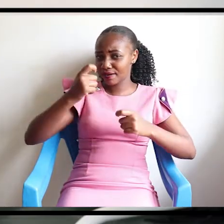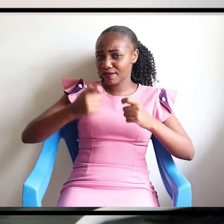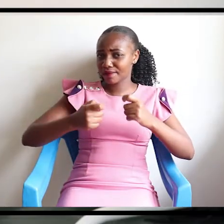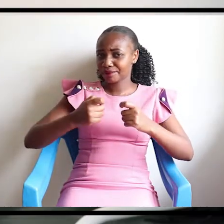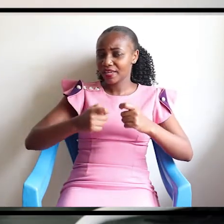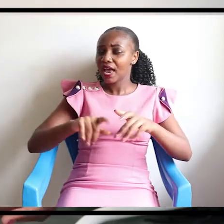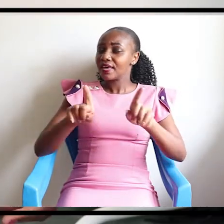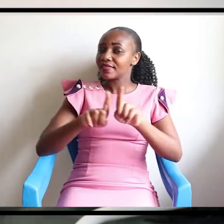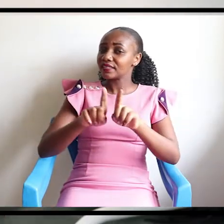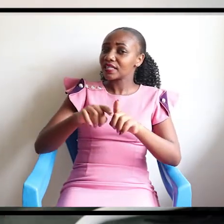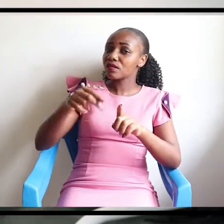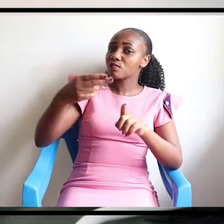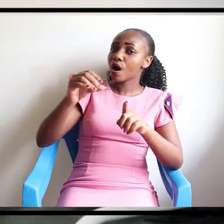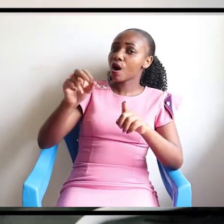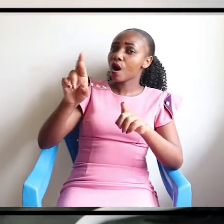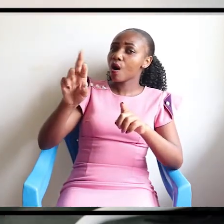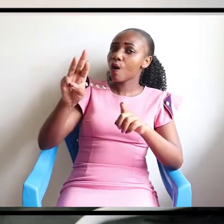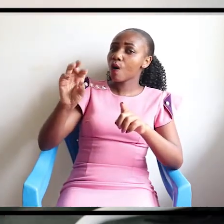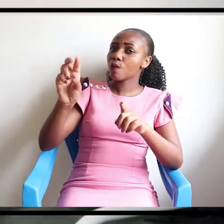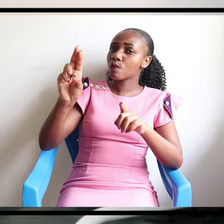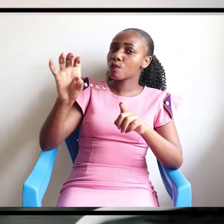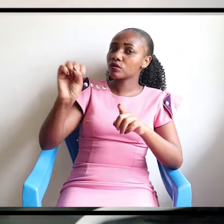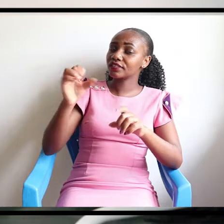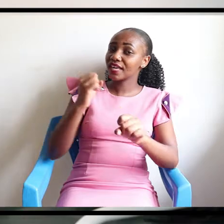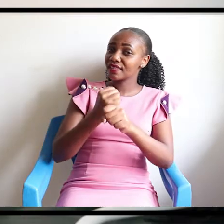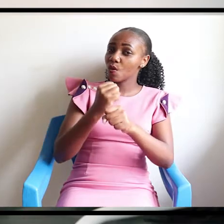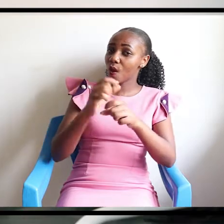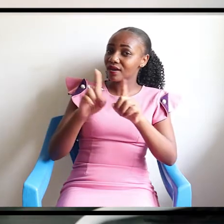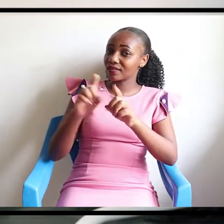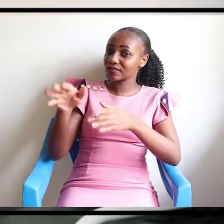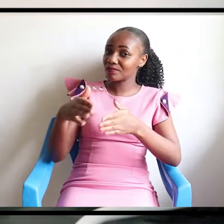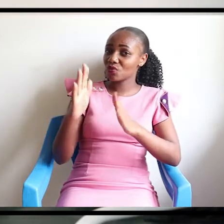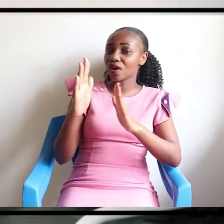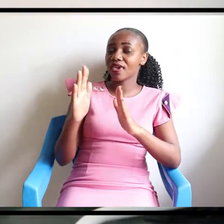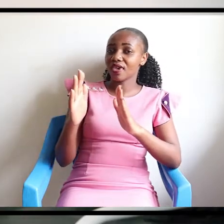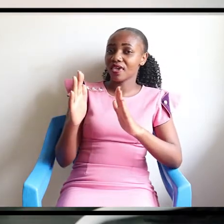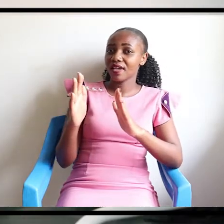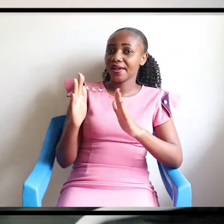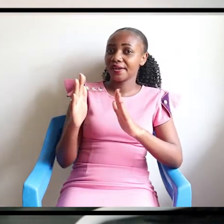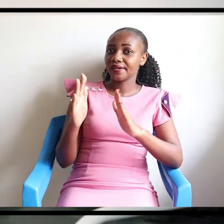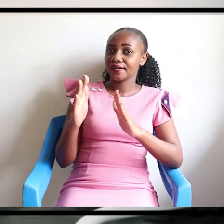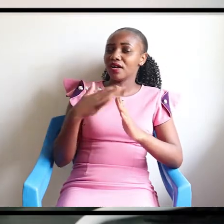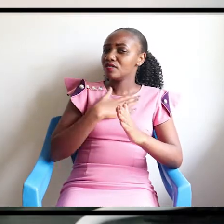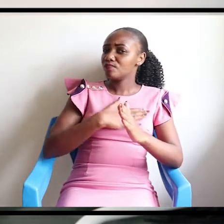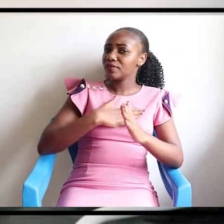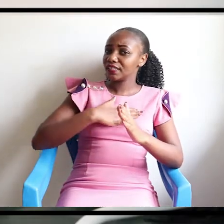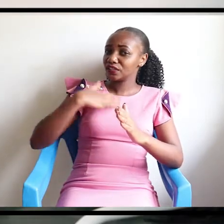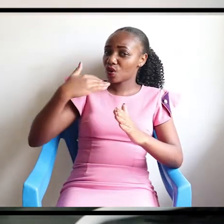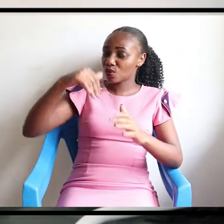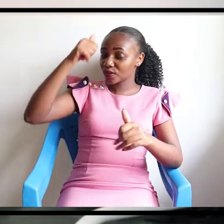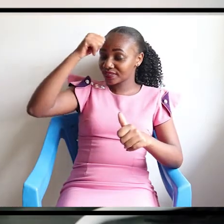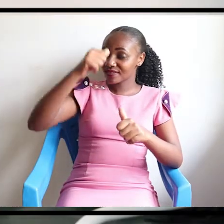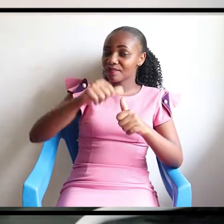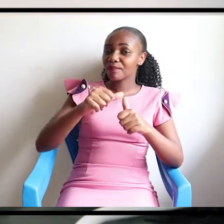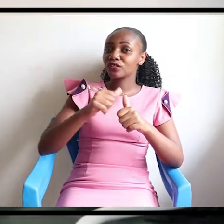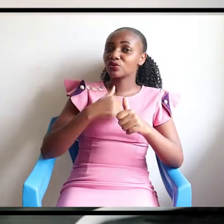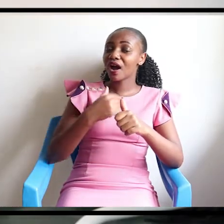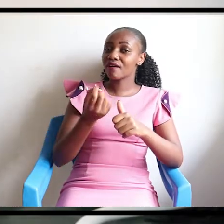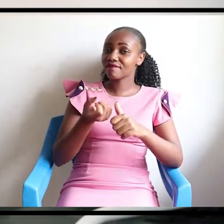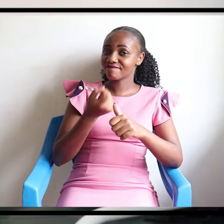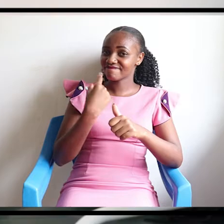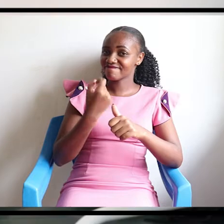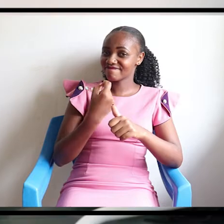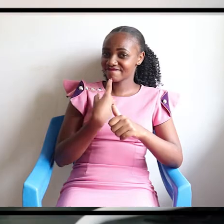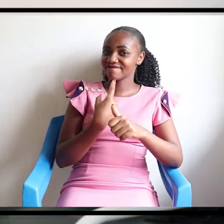the same hormones, they both work the same way. If you skip a pill, kindly remember to take a pill immediately you've